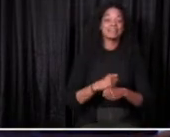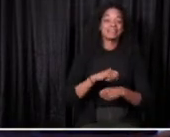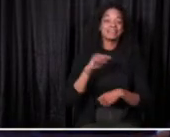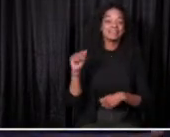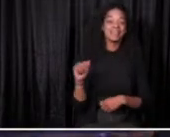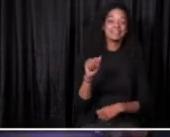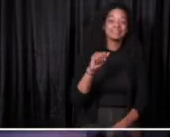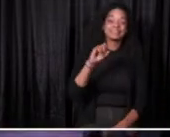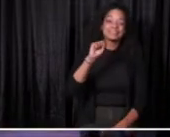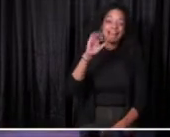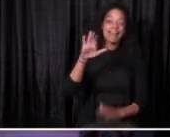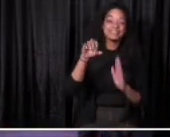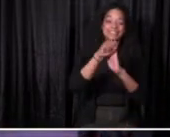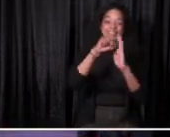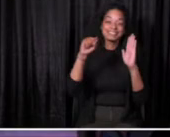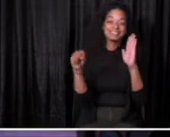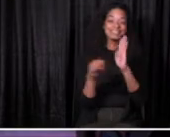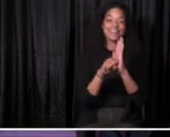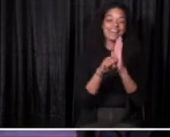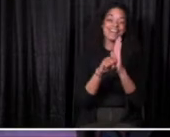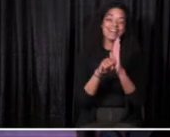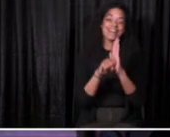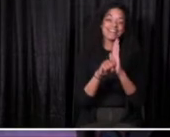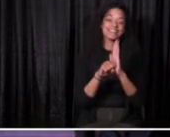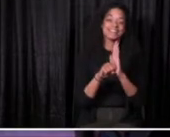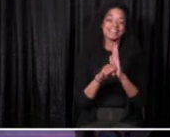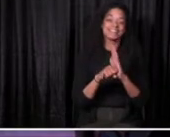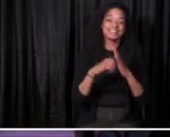at Sac State!